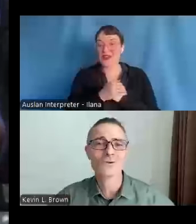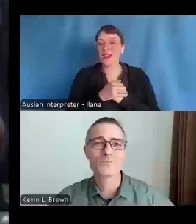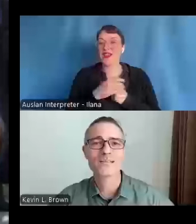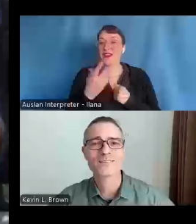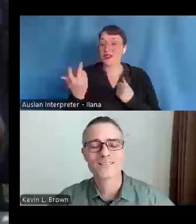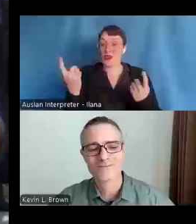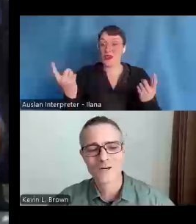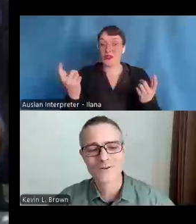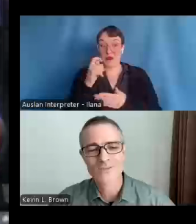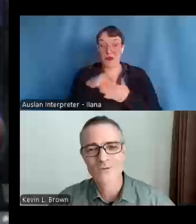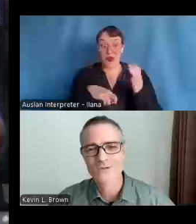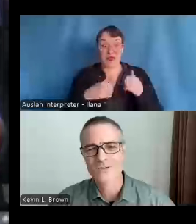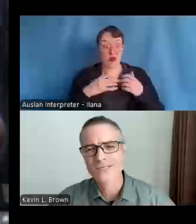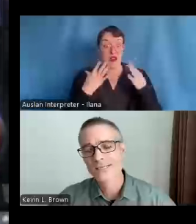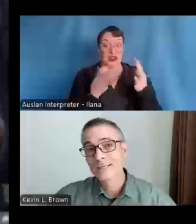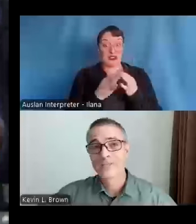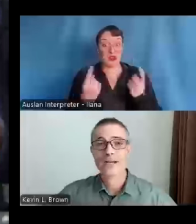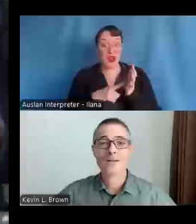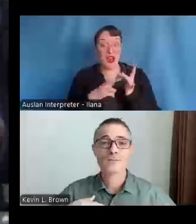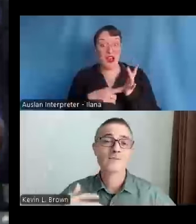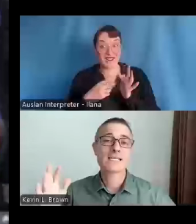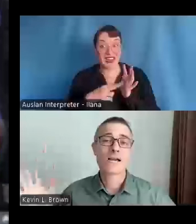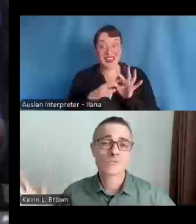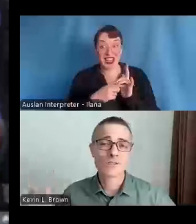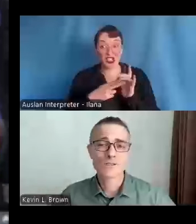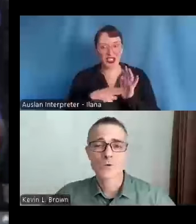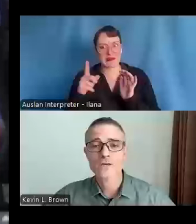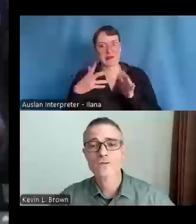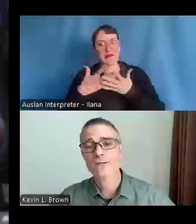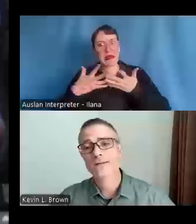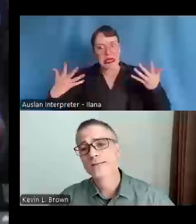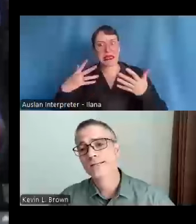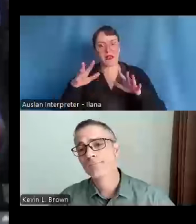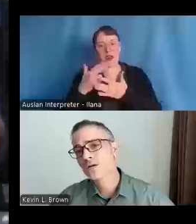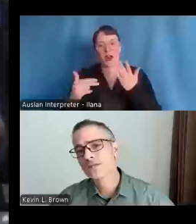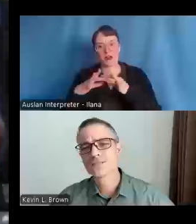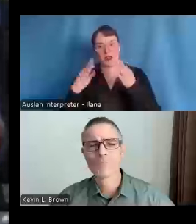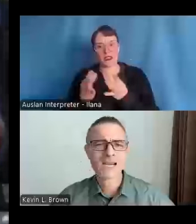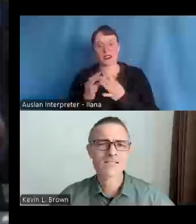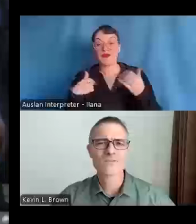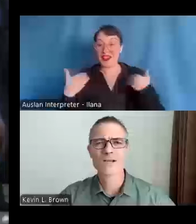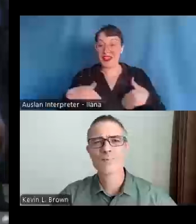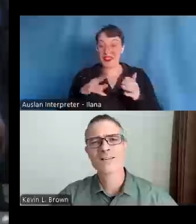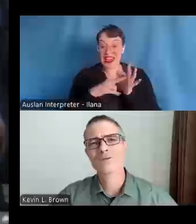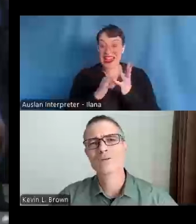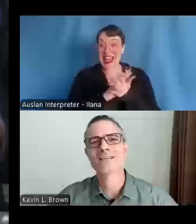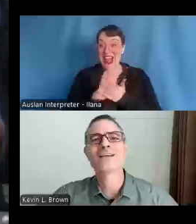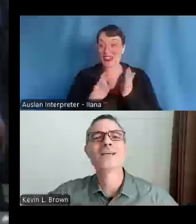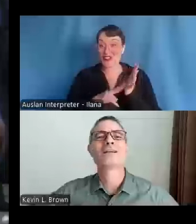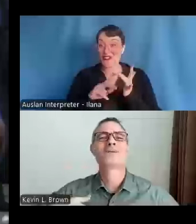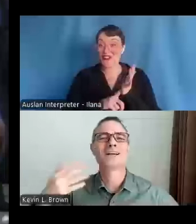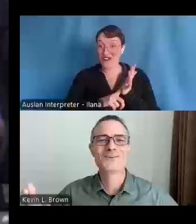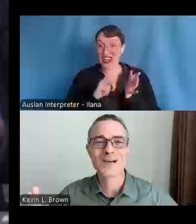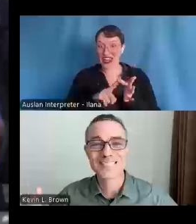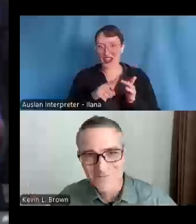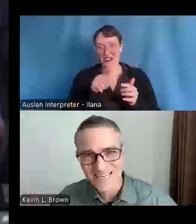the world's biggest arts producers. I lived in Nashville, worked with artists and bands for a company that ended